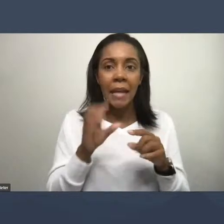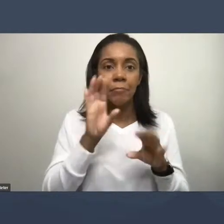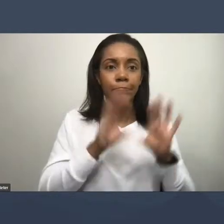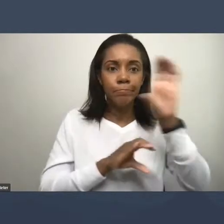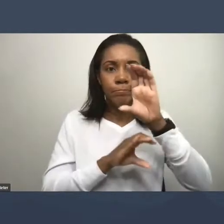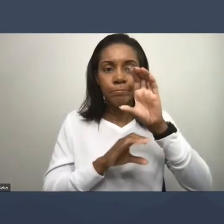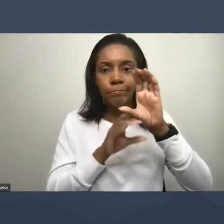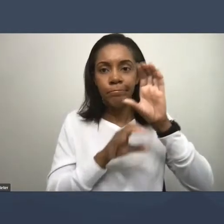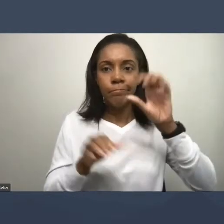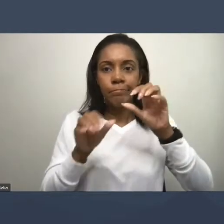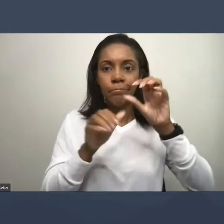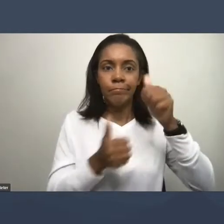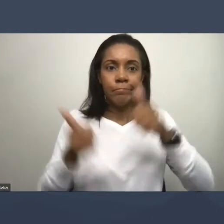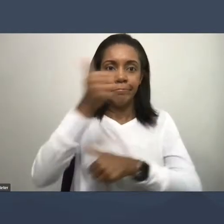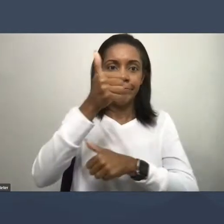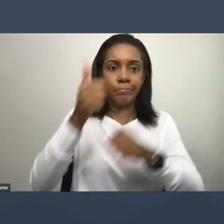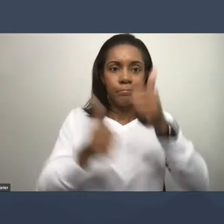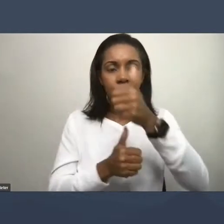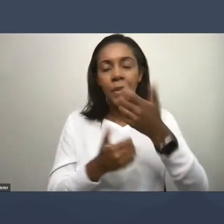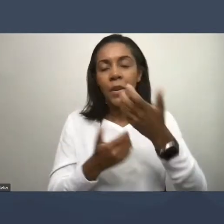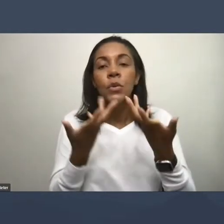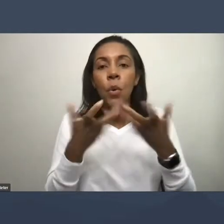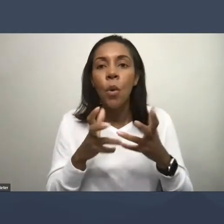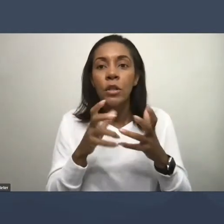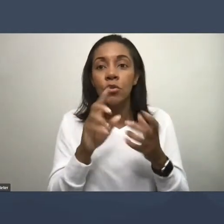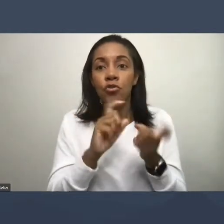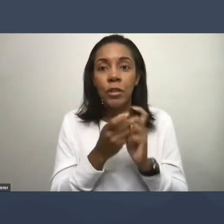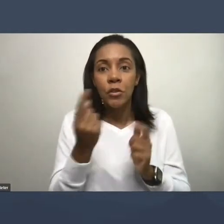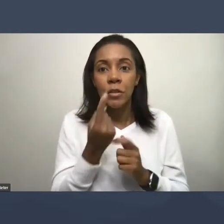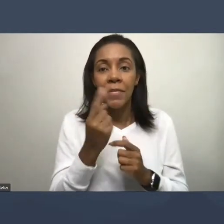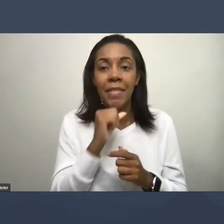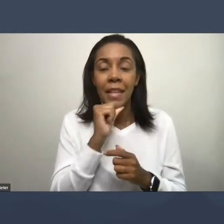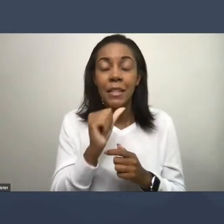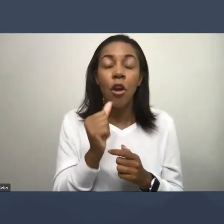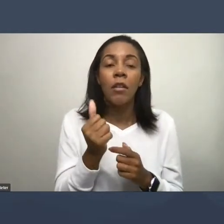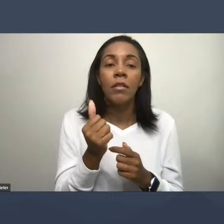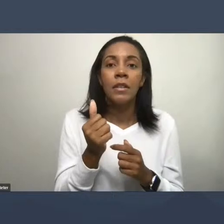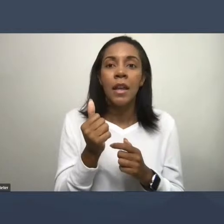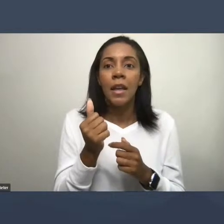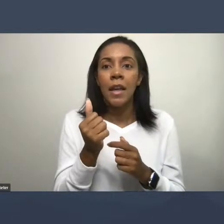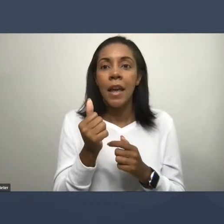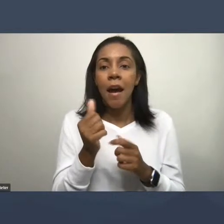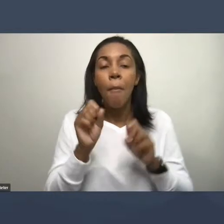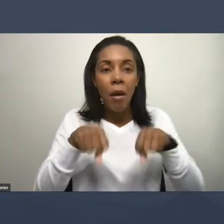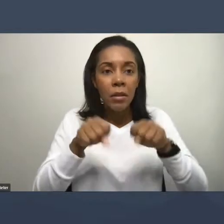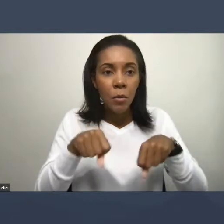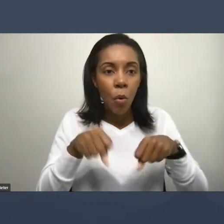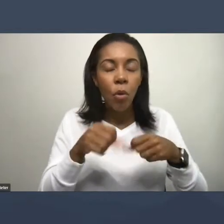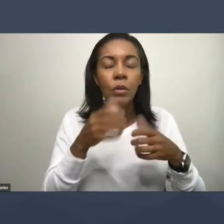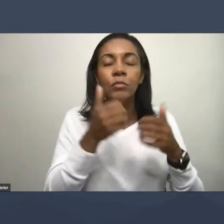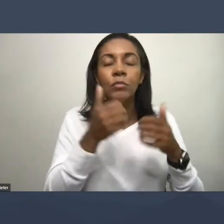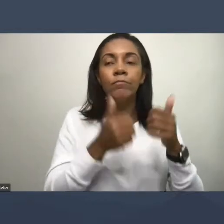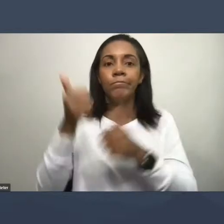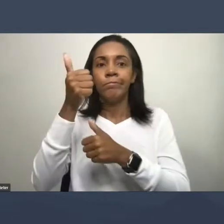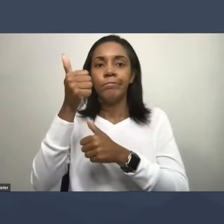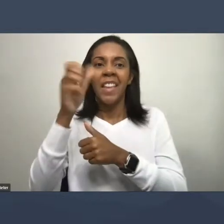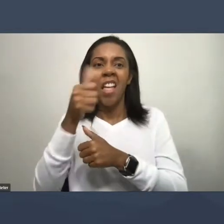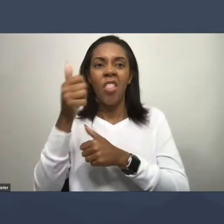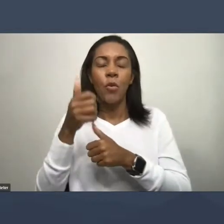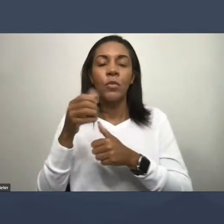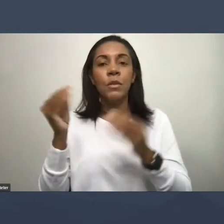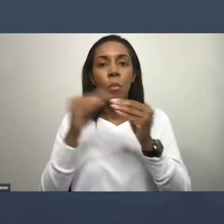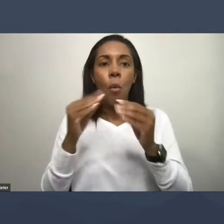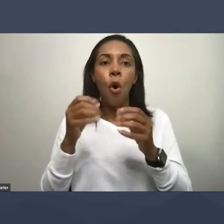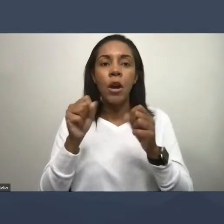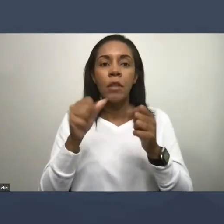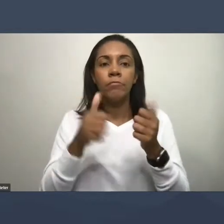out, you don't want to reprioritize something that's not eligible, that's higher than something that would be eligible. So, but within 2 weeks, we'll easily